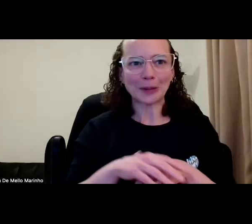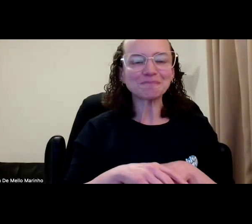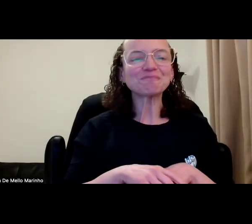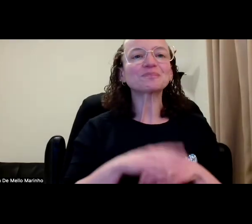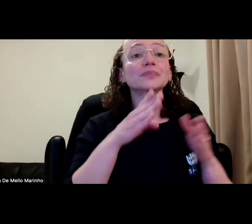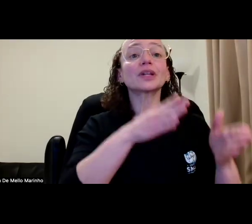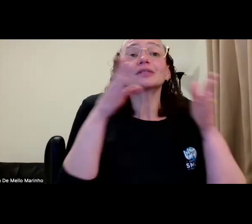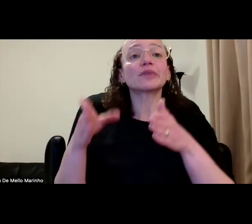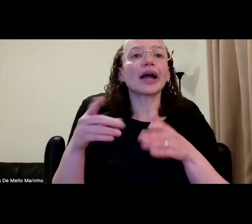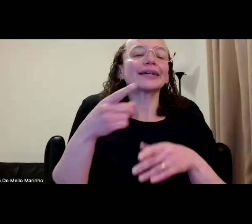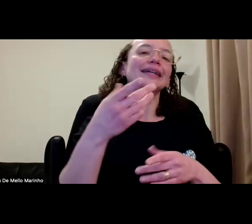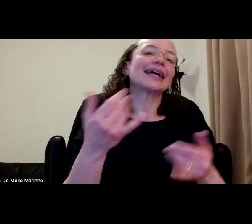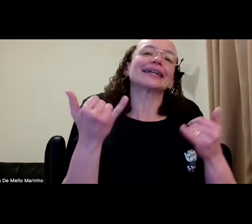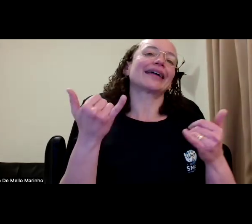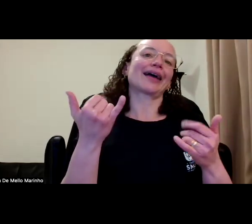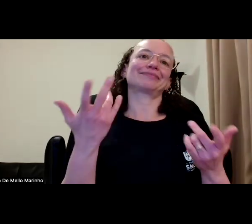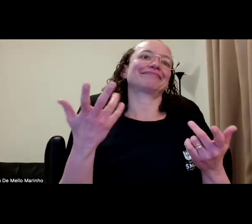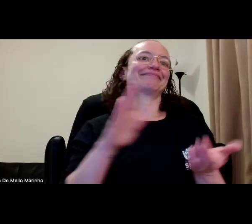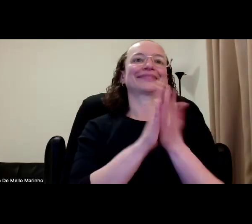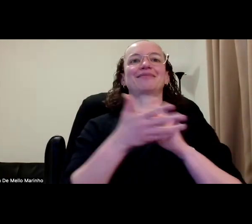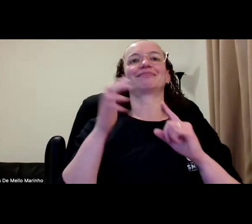That way you can get to it better.